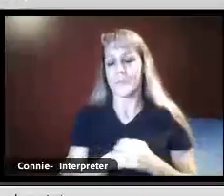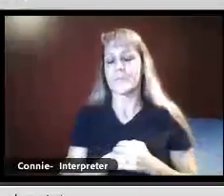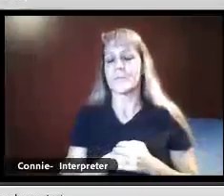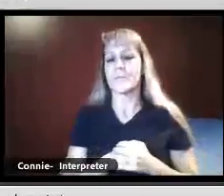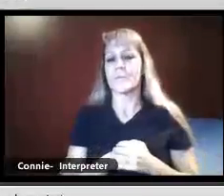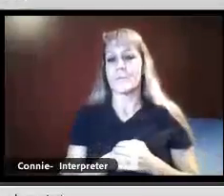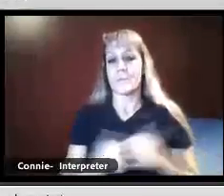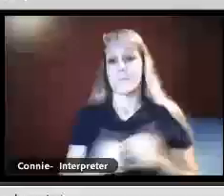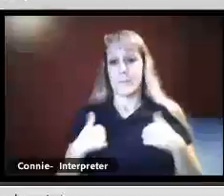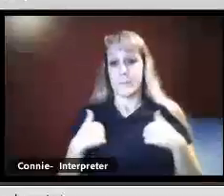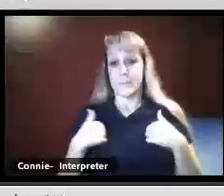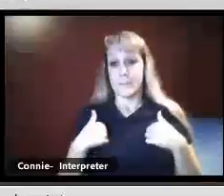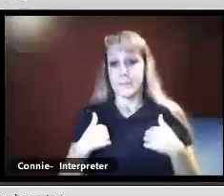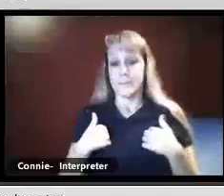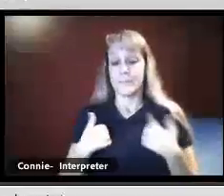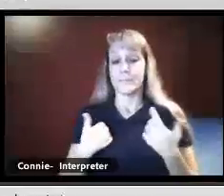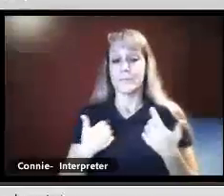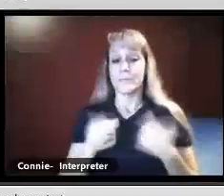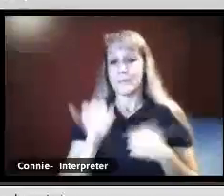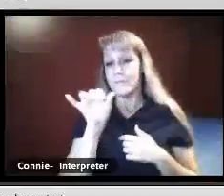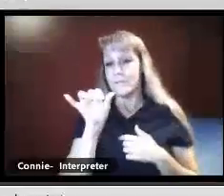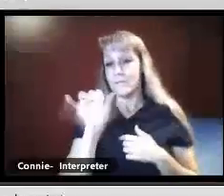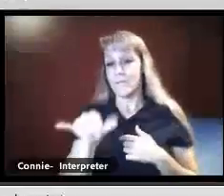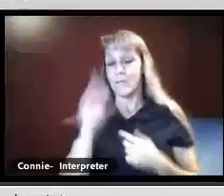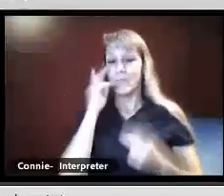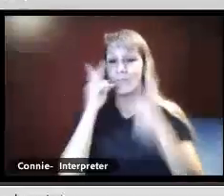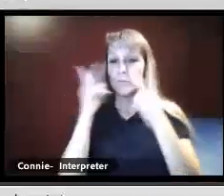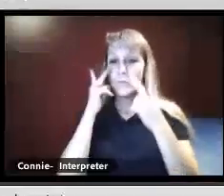like me, for example, those visual